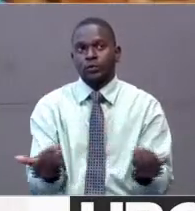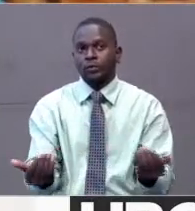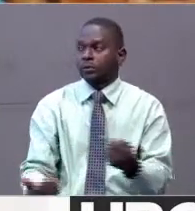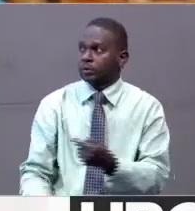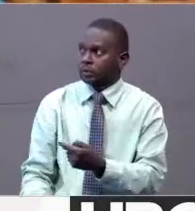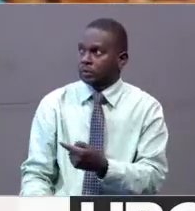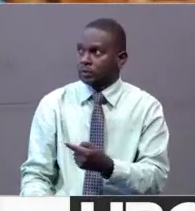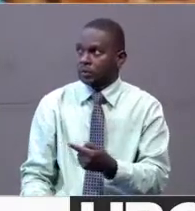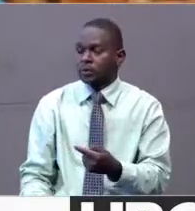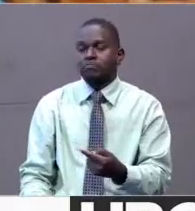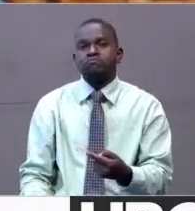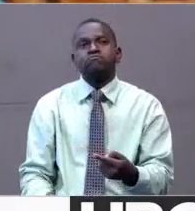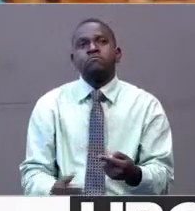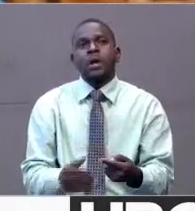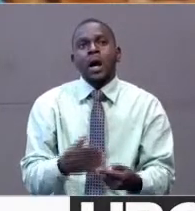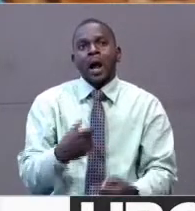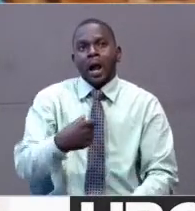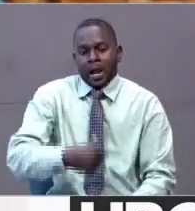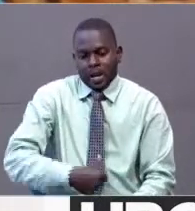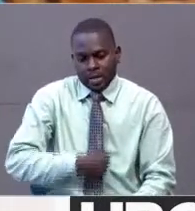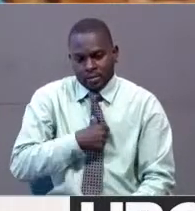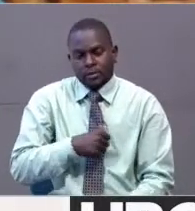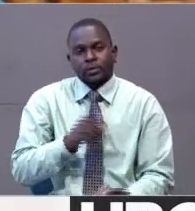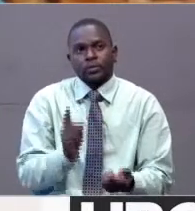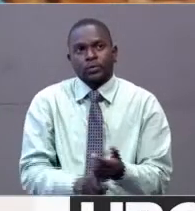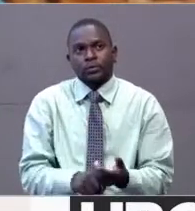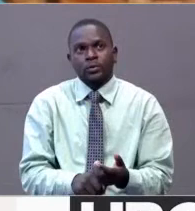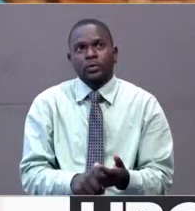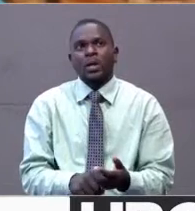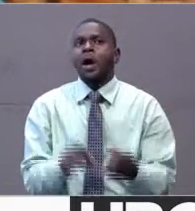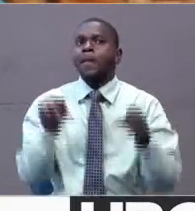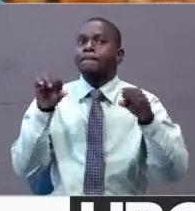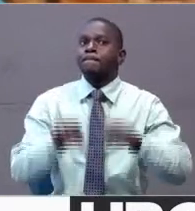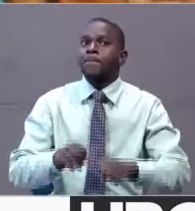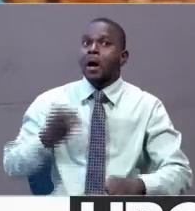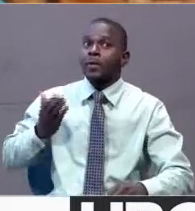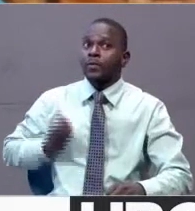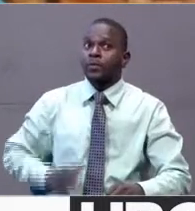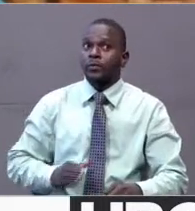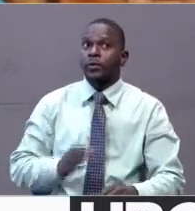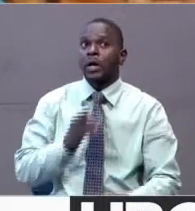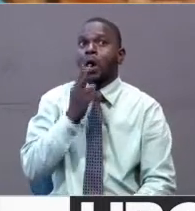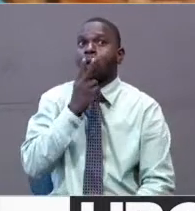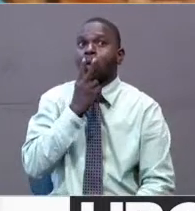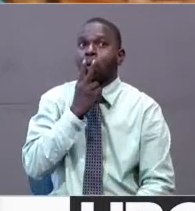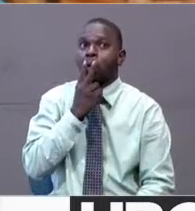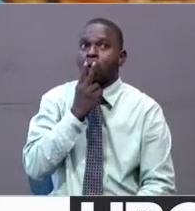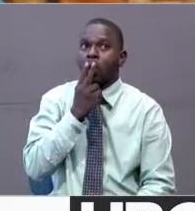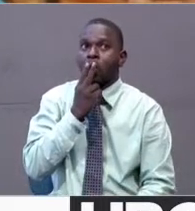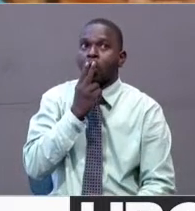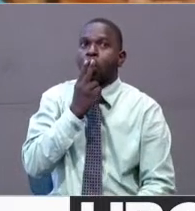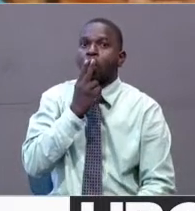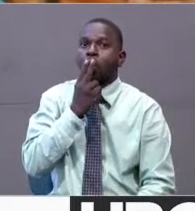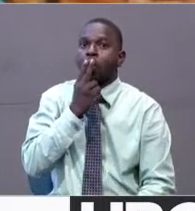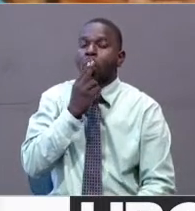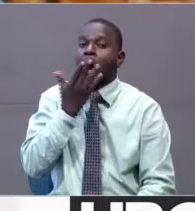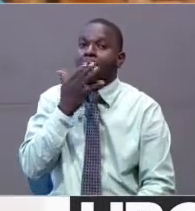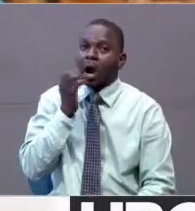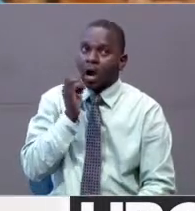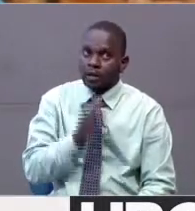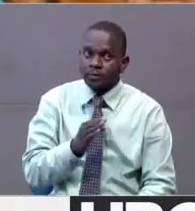This leads some of us to find comfort in harmful behaviors such as drug and substance abuse